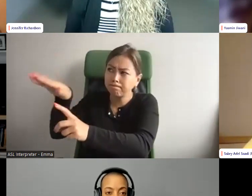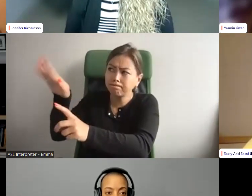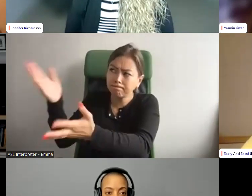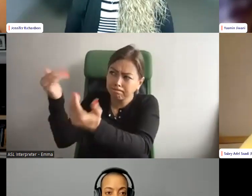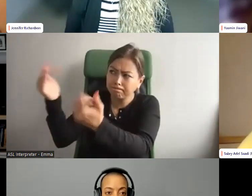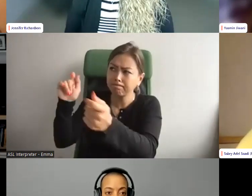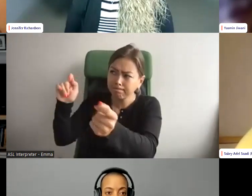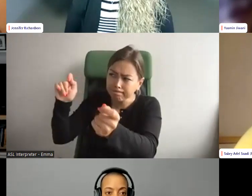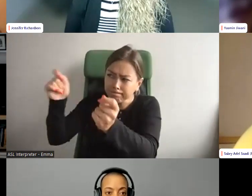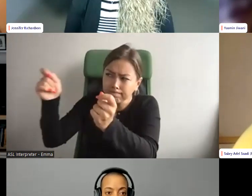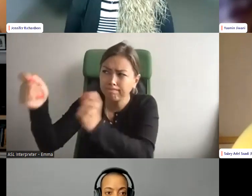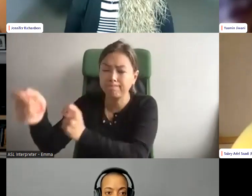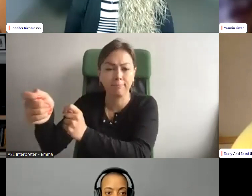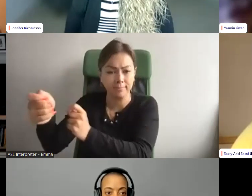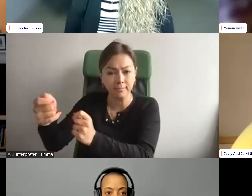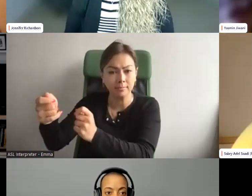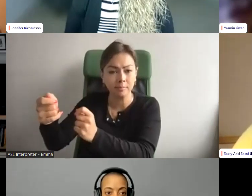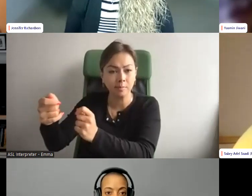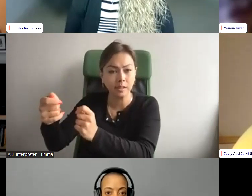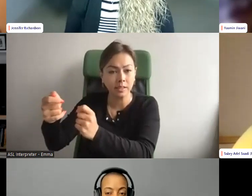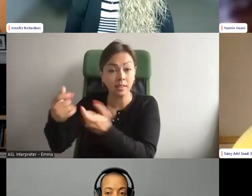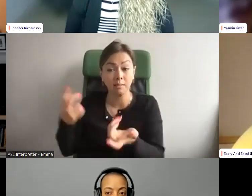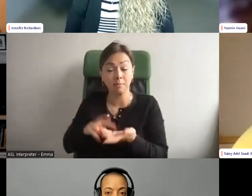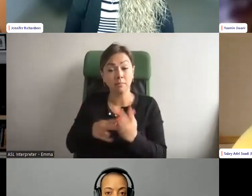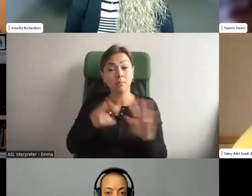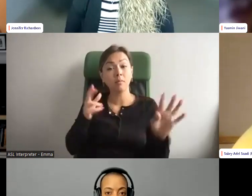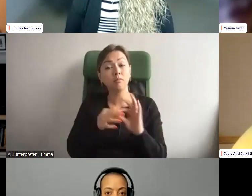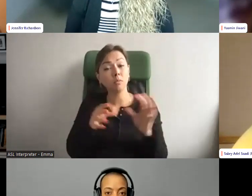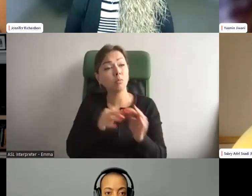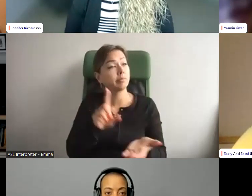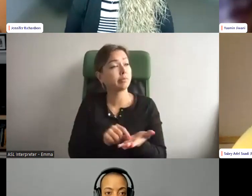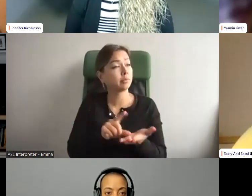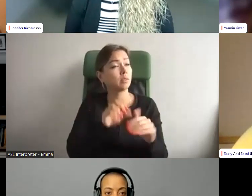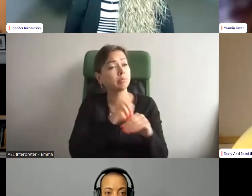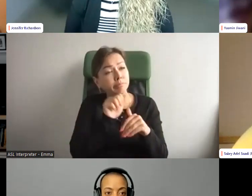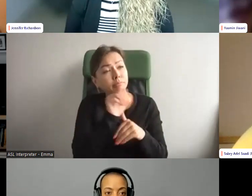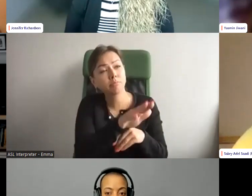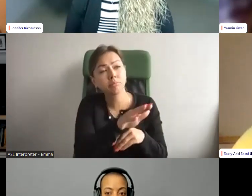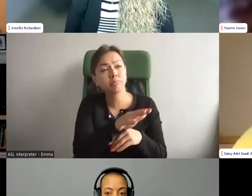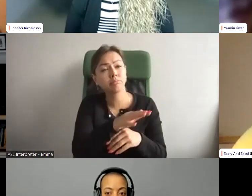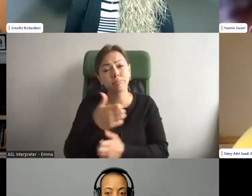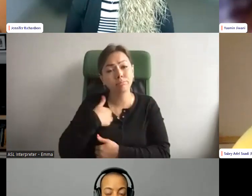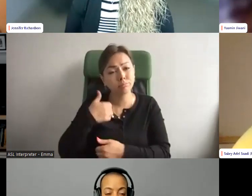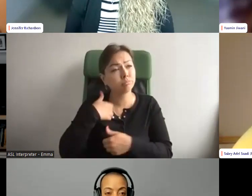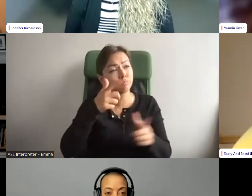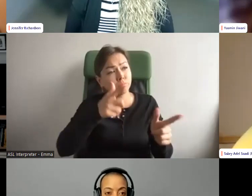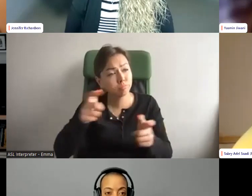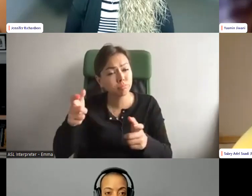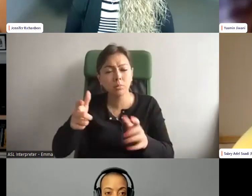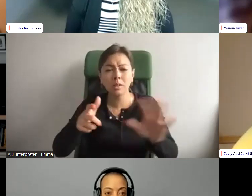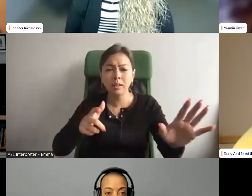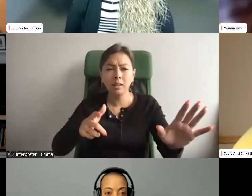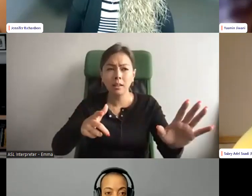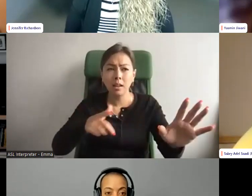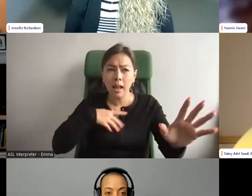about, just the arms that we're selling to other parts of the world, but in fact, who's dying as a result